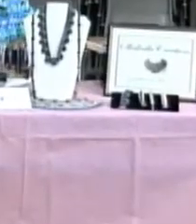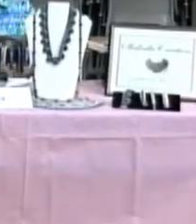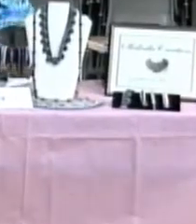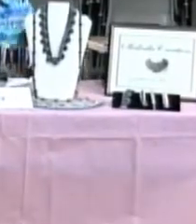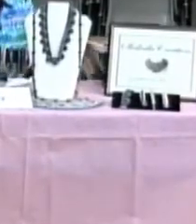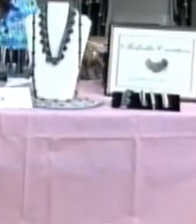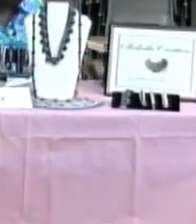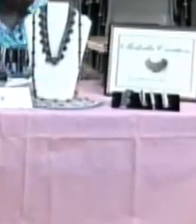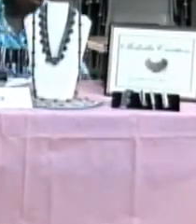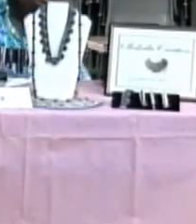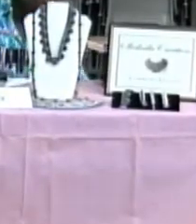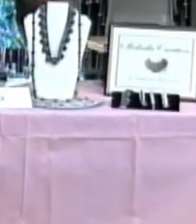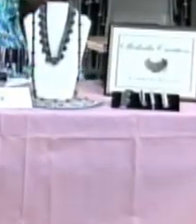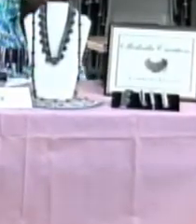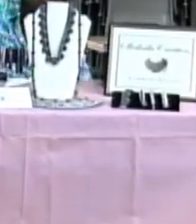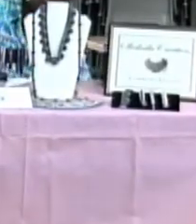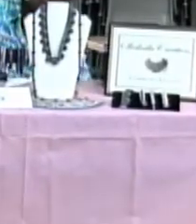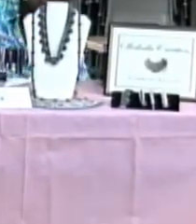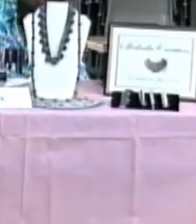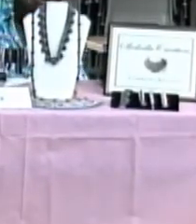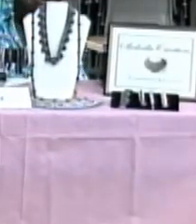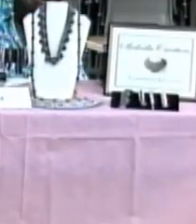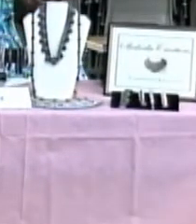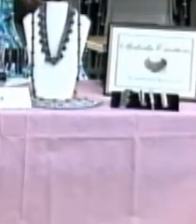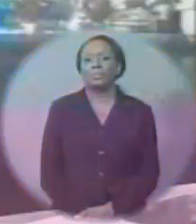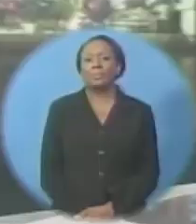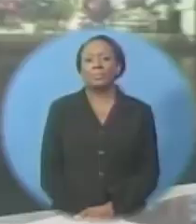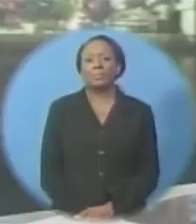and intend to make it bigger and better.